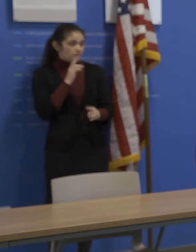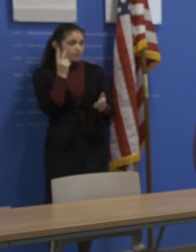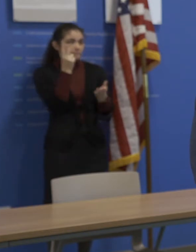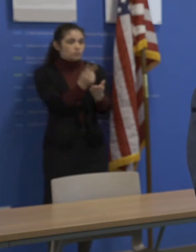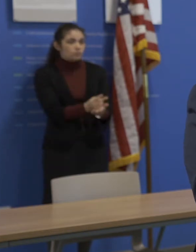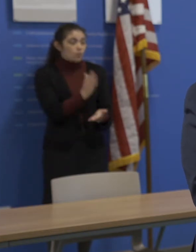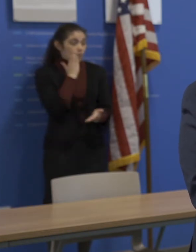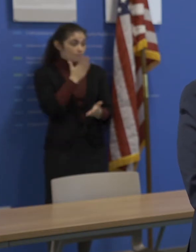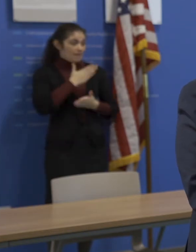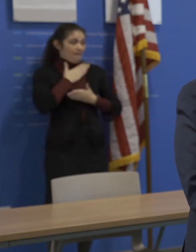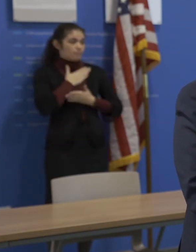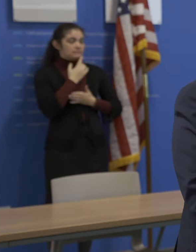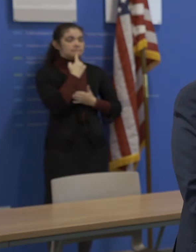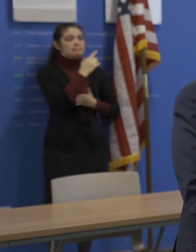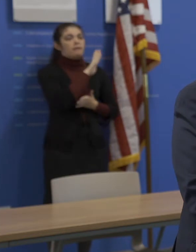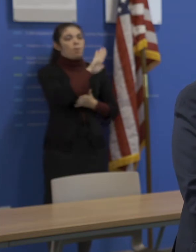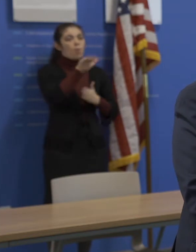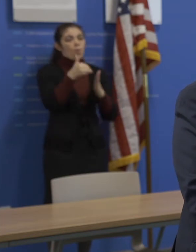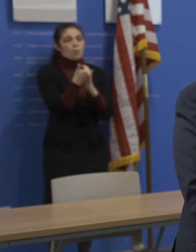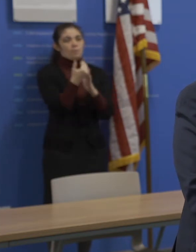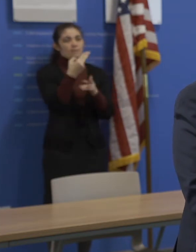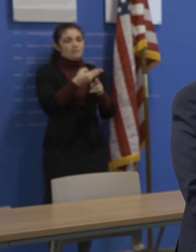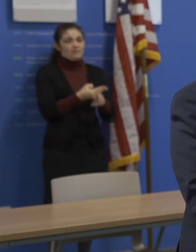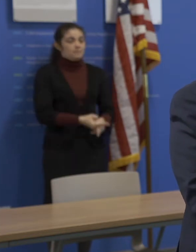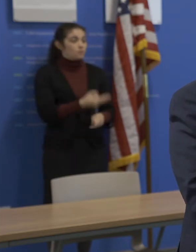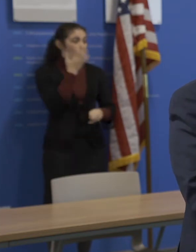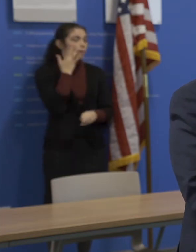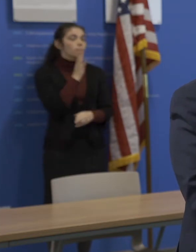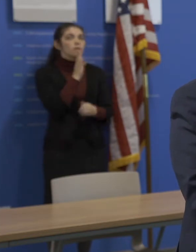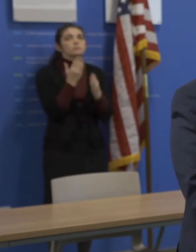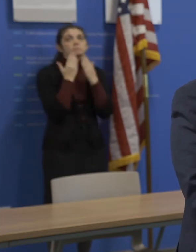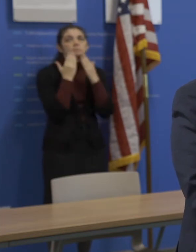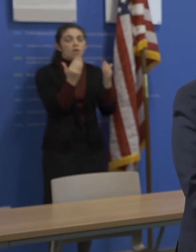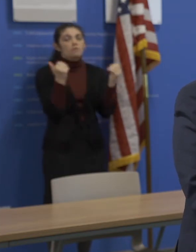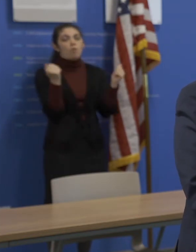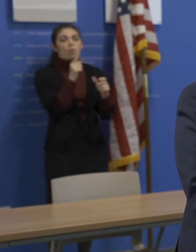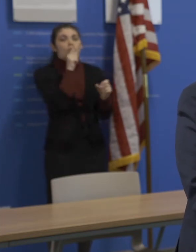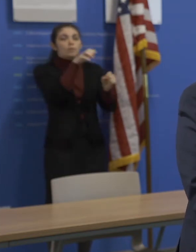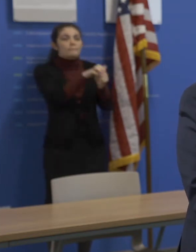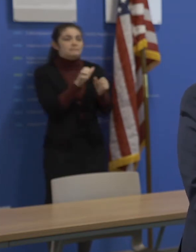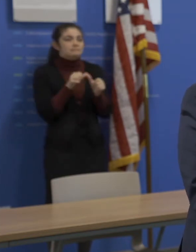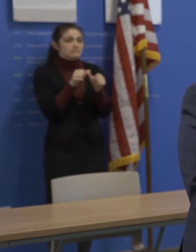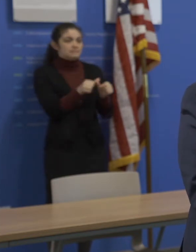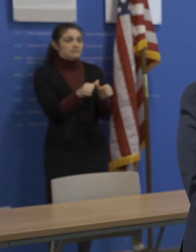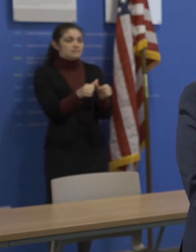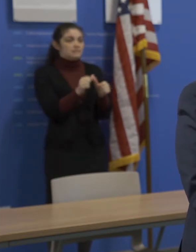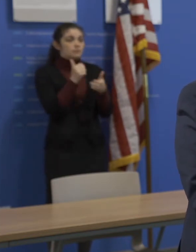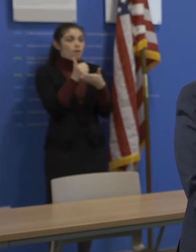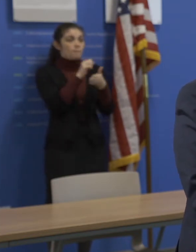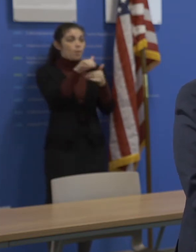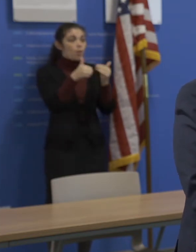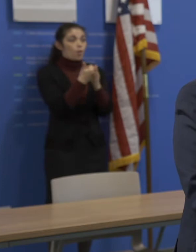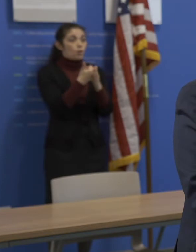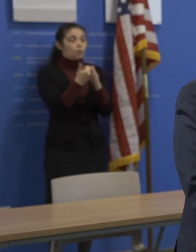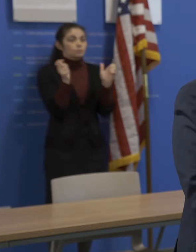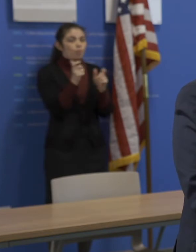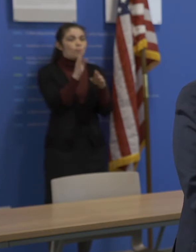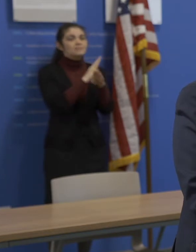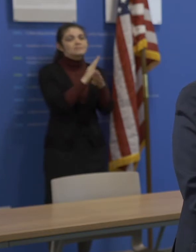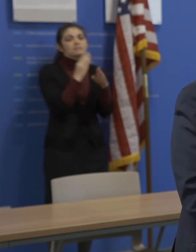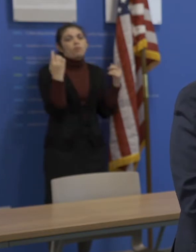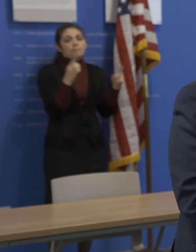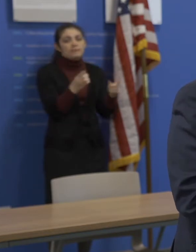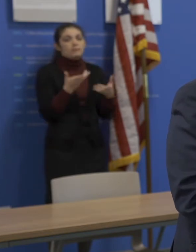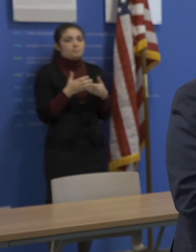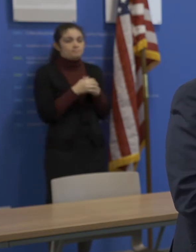be very happy to release their names when I can, because I'm so appreciative of their commitments to helping small businesses in this time of